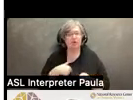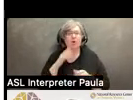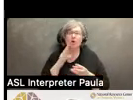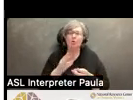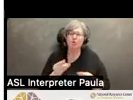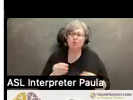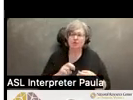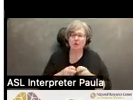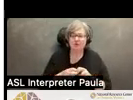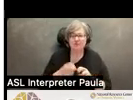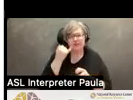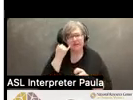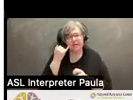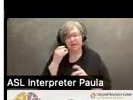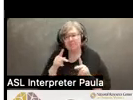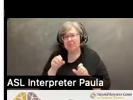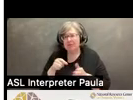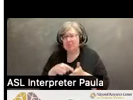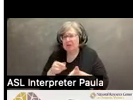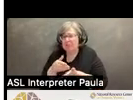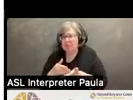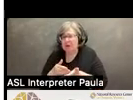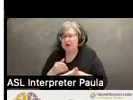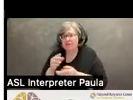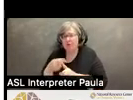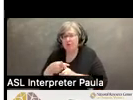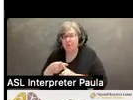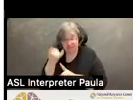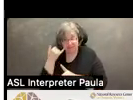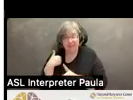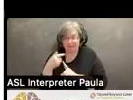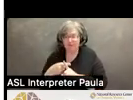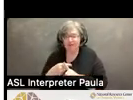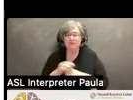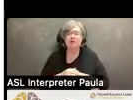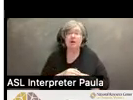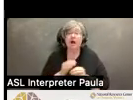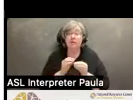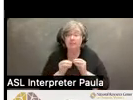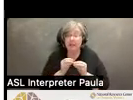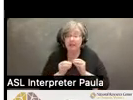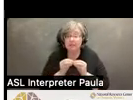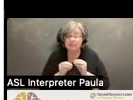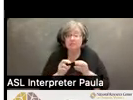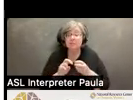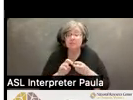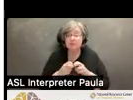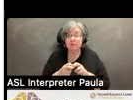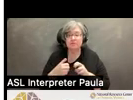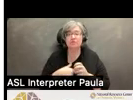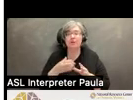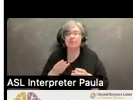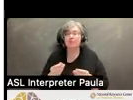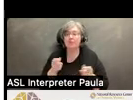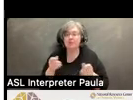people being able to pay a share of rent if they have one, if there are maintenance issues, we want our property manager to stay on top of